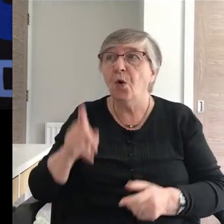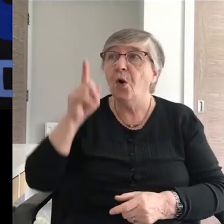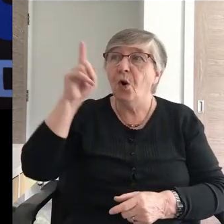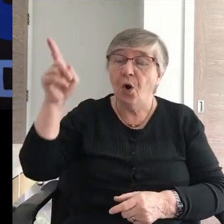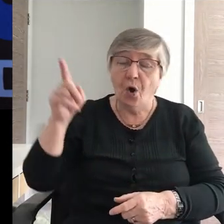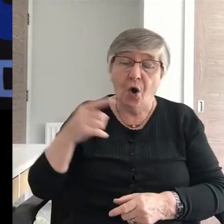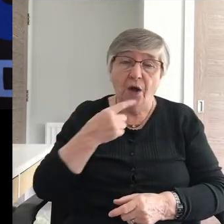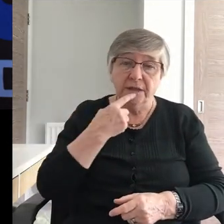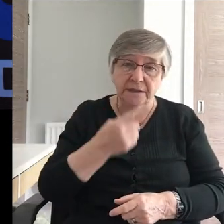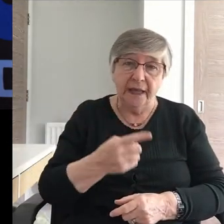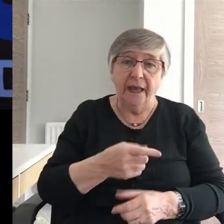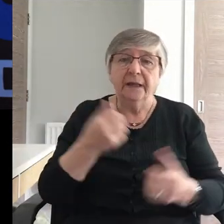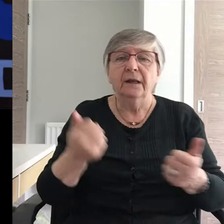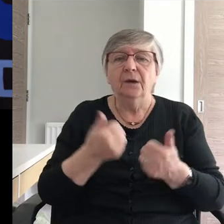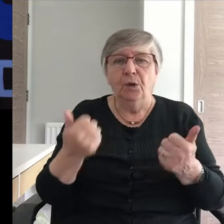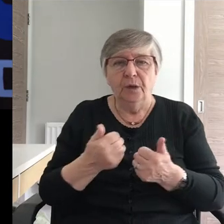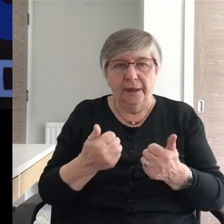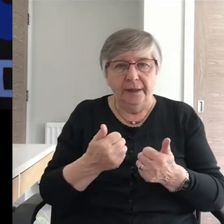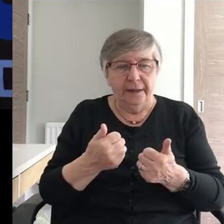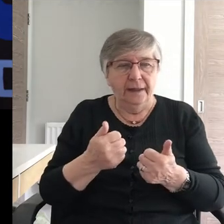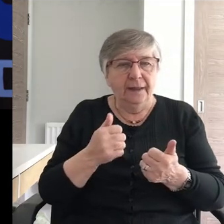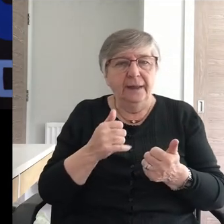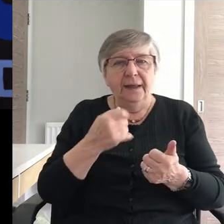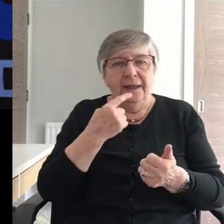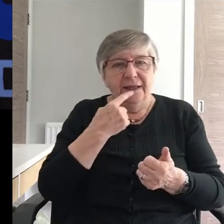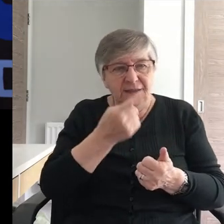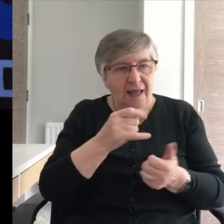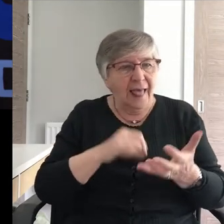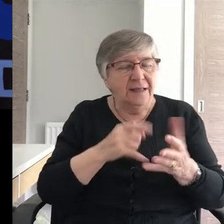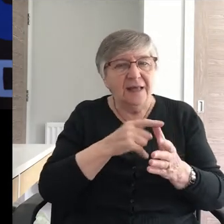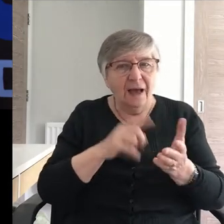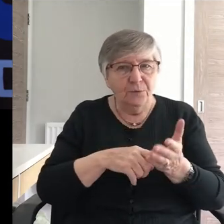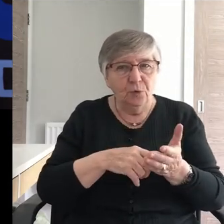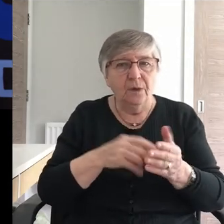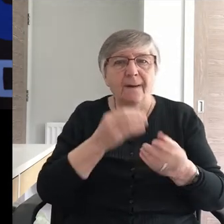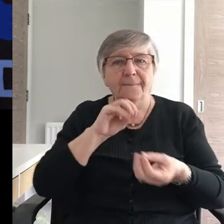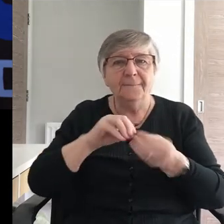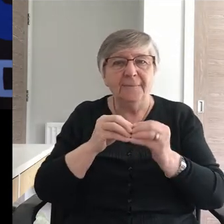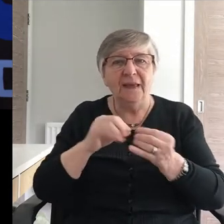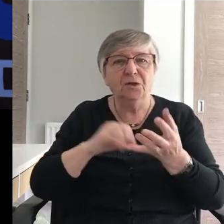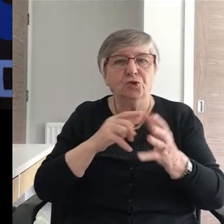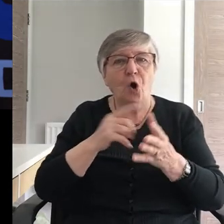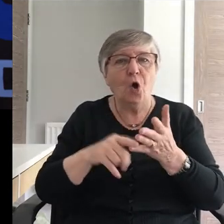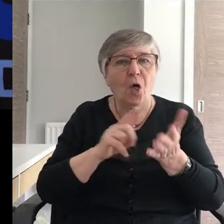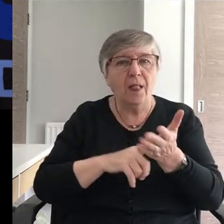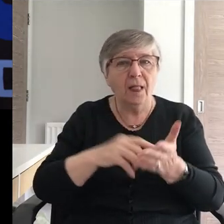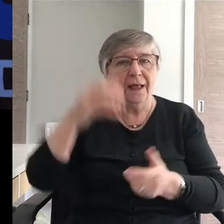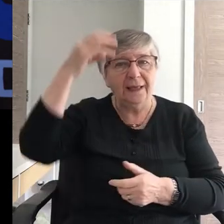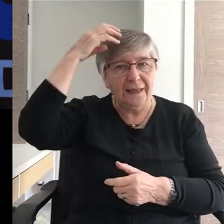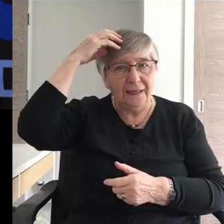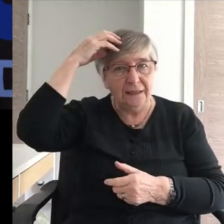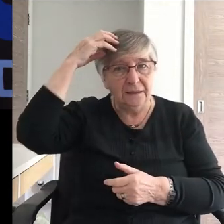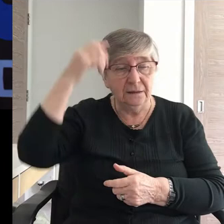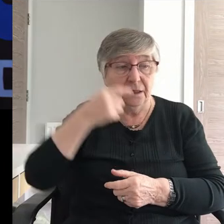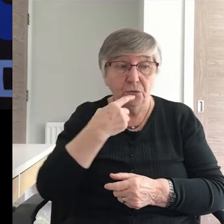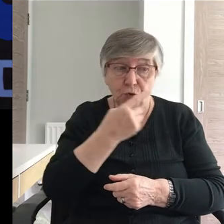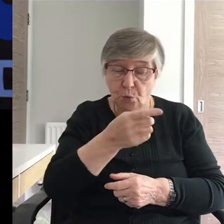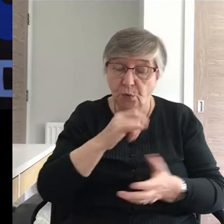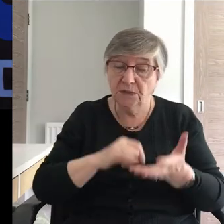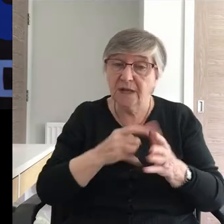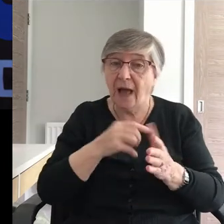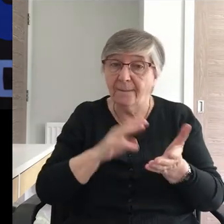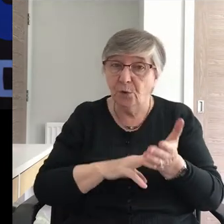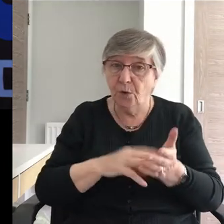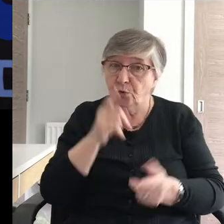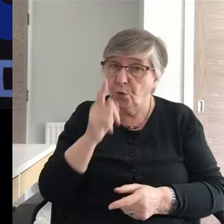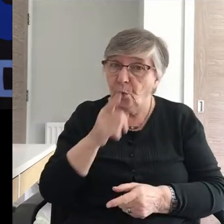God relented and told Samuel to anoint Saul as ruler over Israel. But he also told Samuel to warn